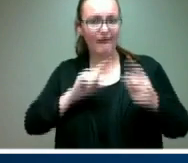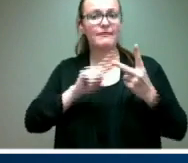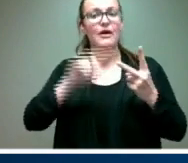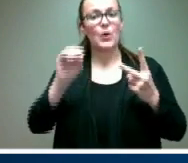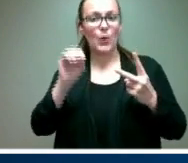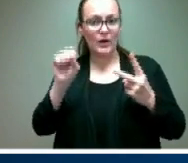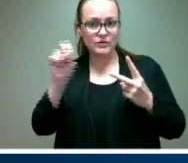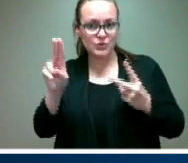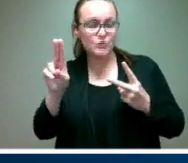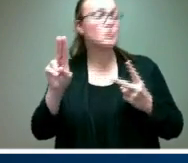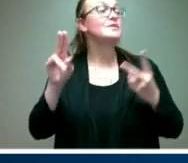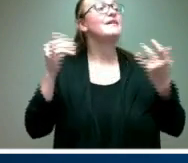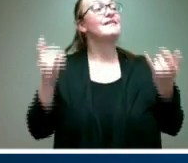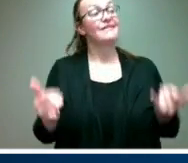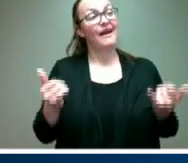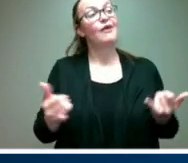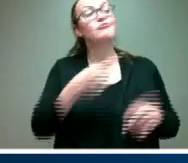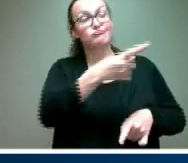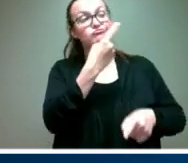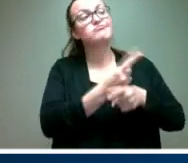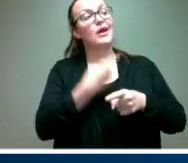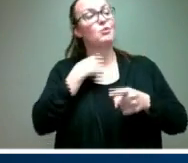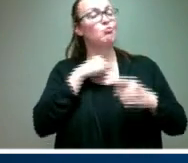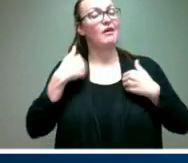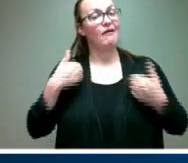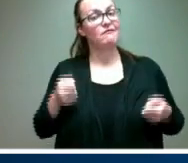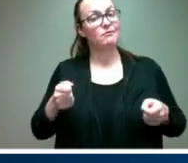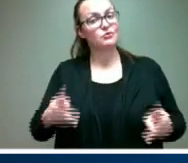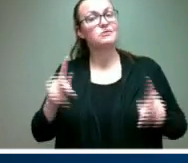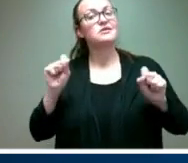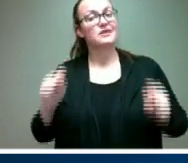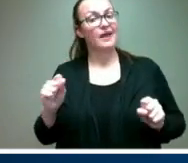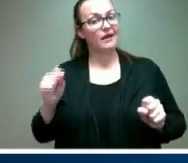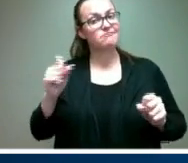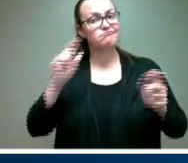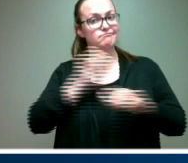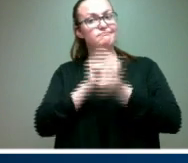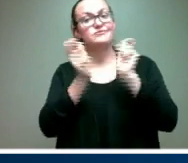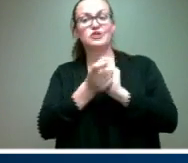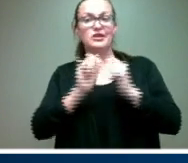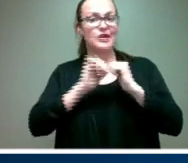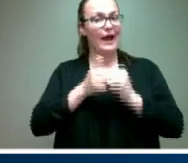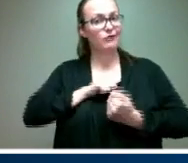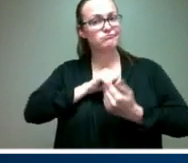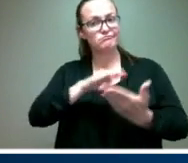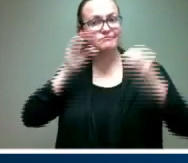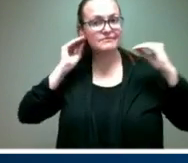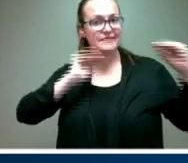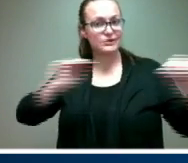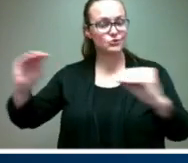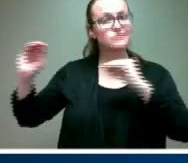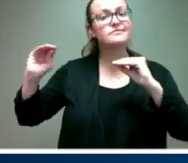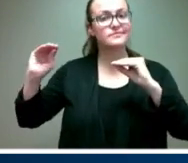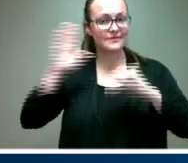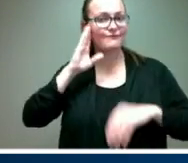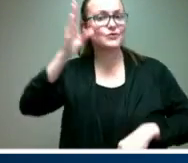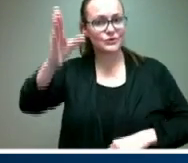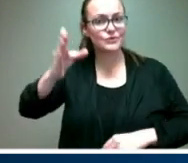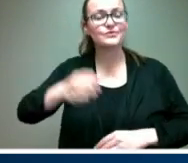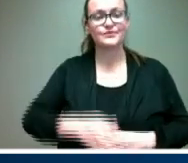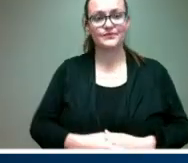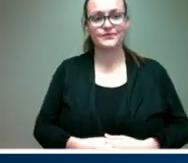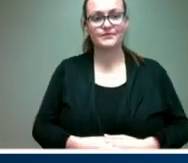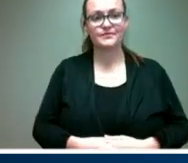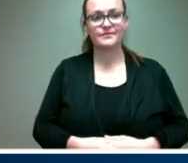very differently. And Columbus City Schools wants to be one of the districts that's going to lead the way in that. All